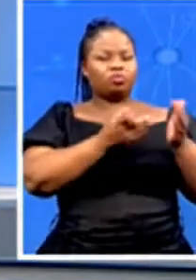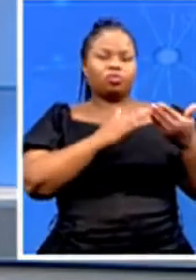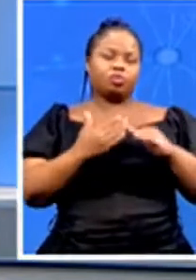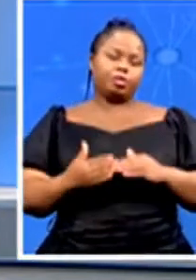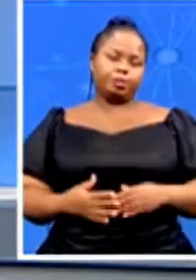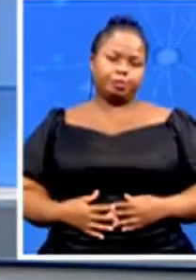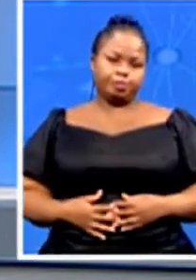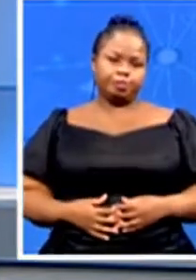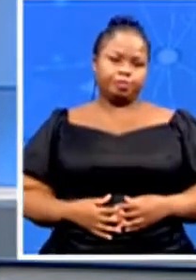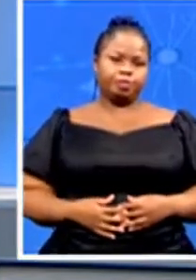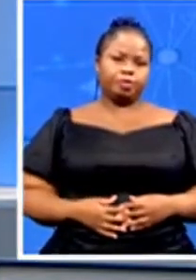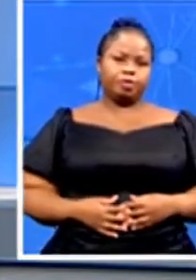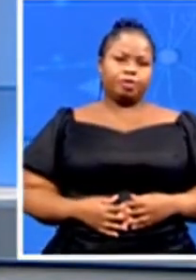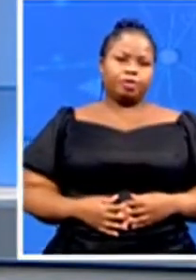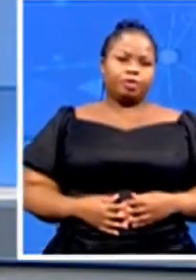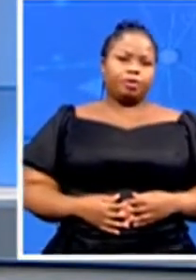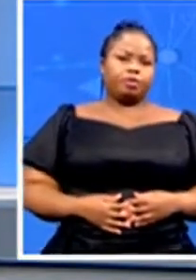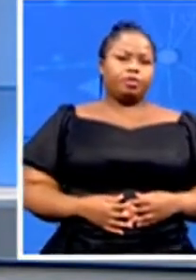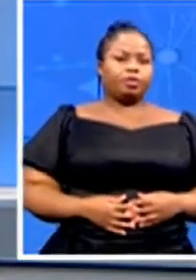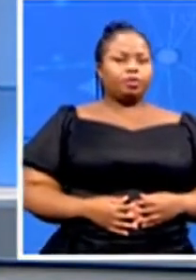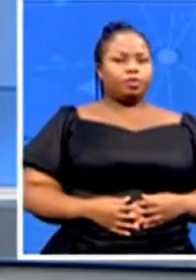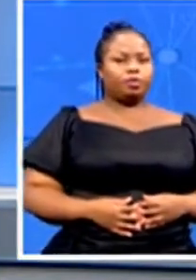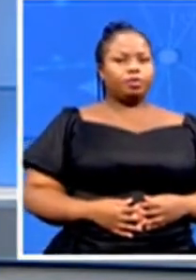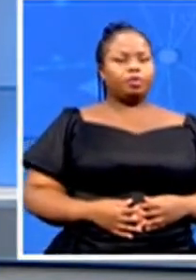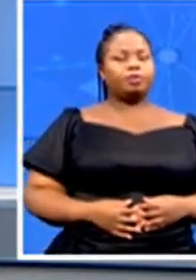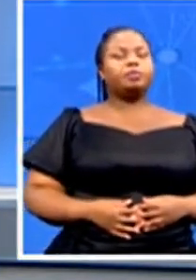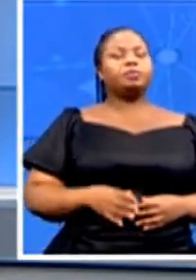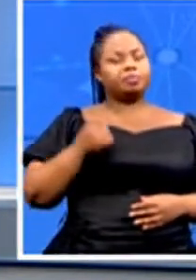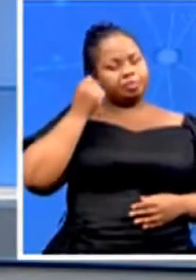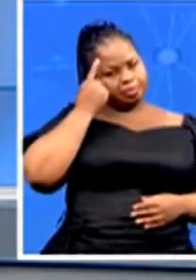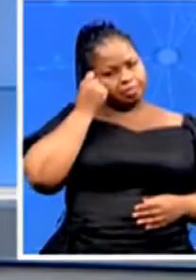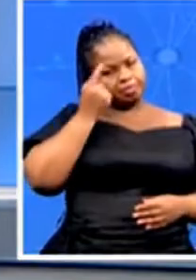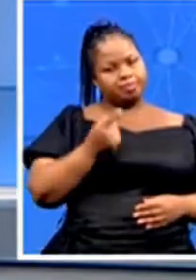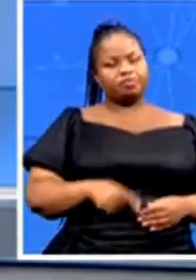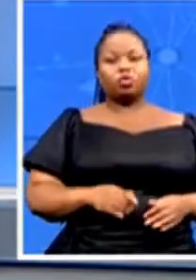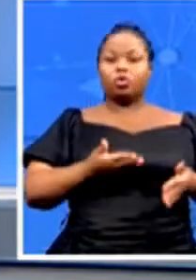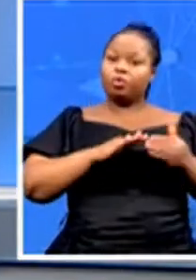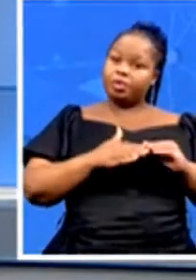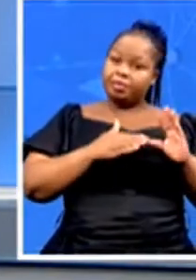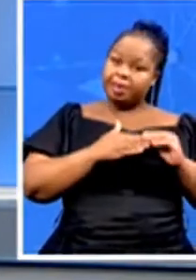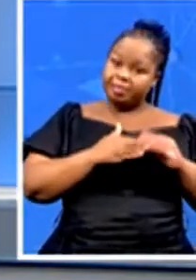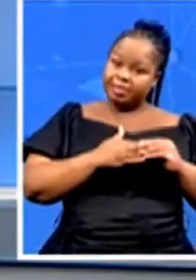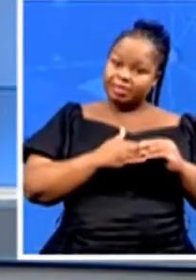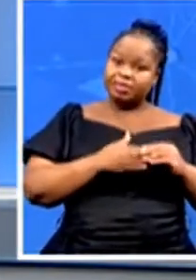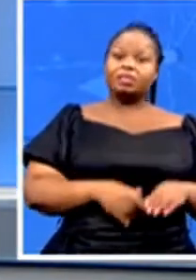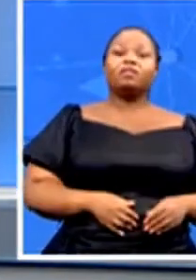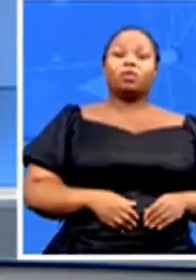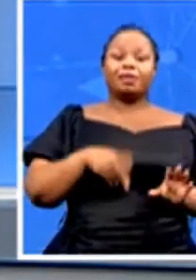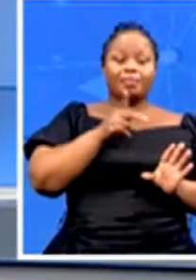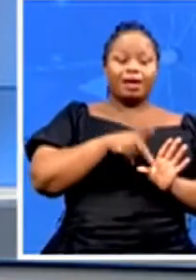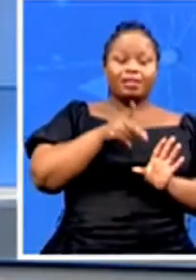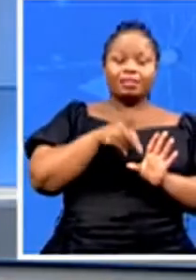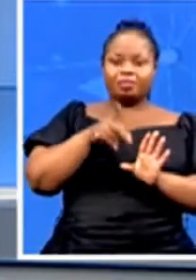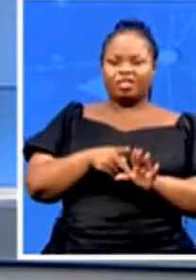You're making all the right points there, Mike. I mean, citizen participation in local government elections obviously has been posited as an effective